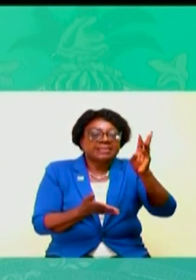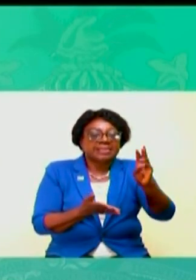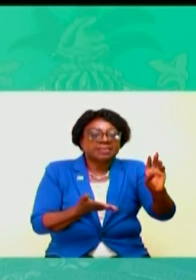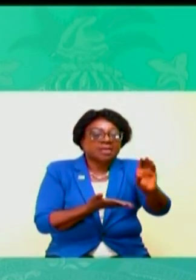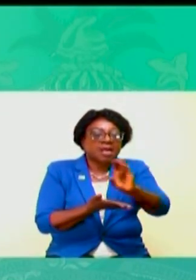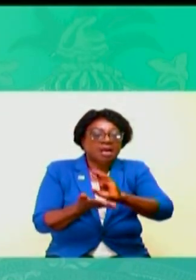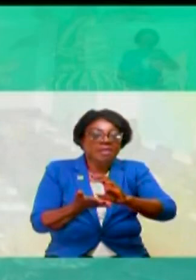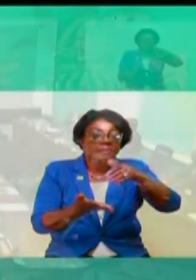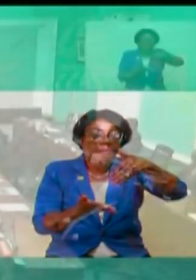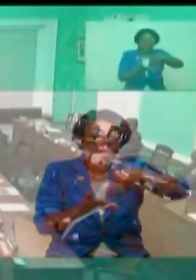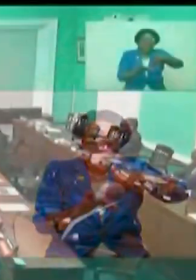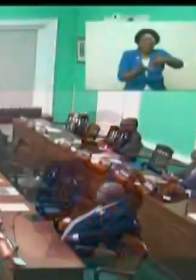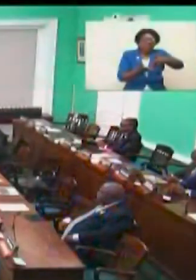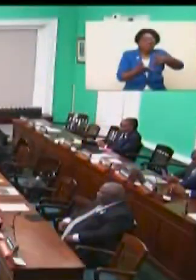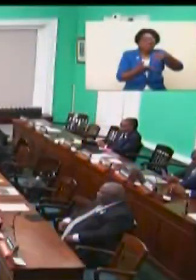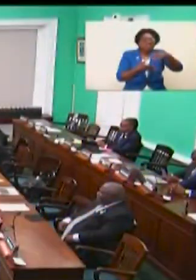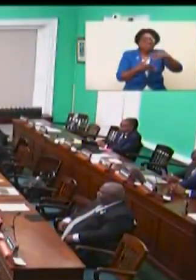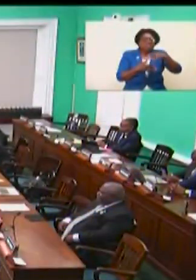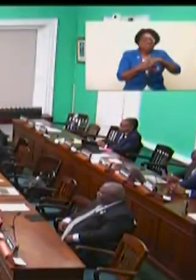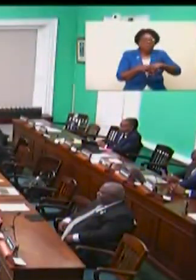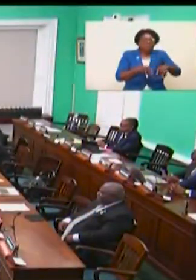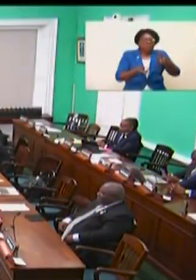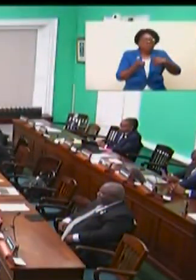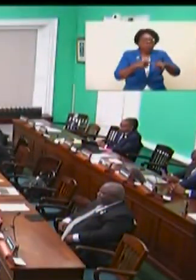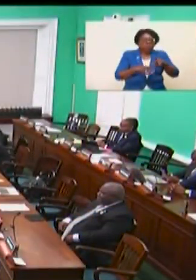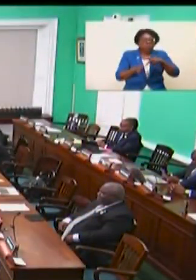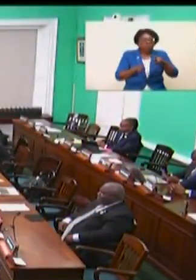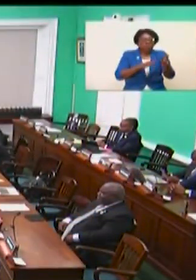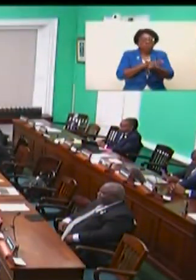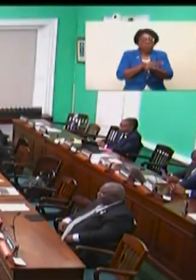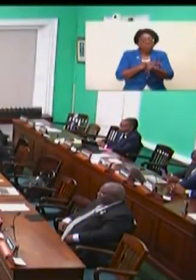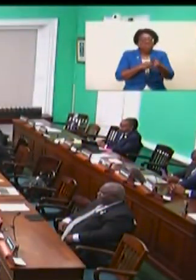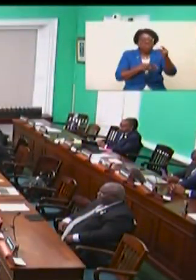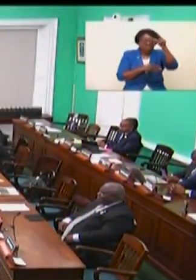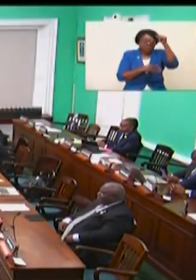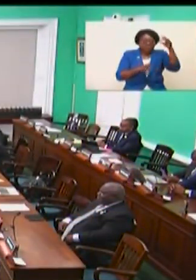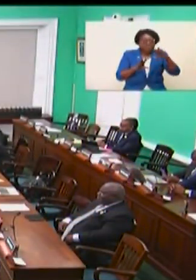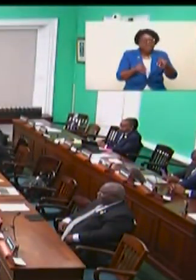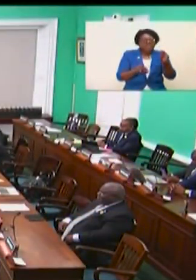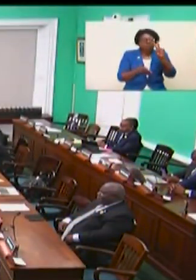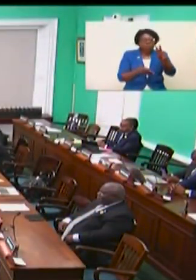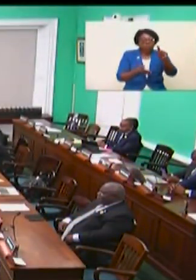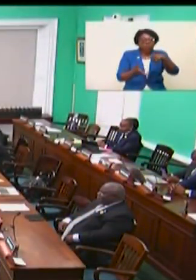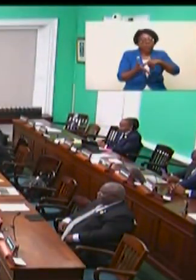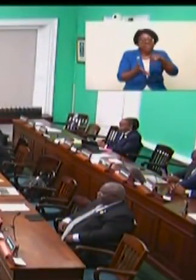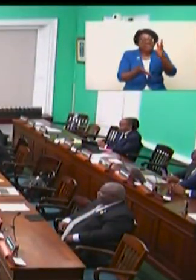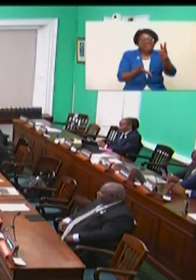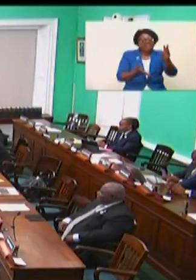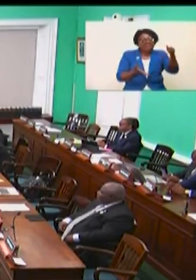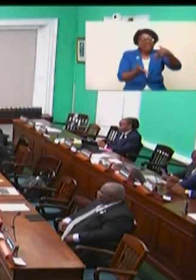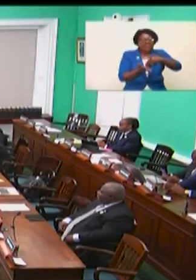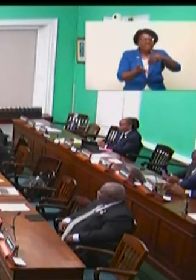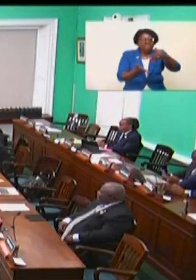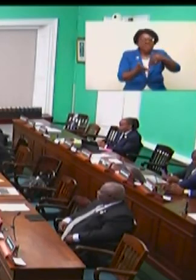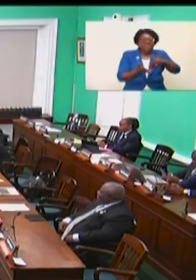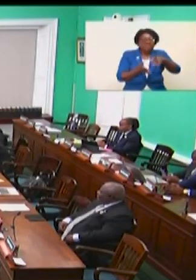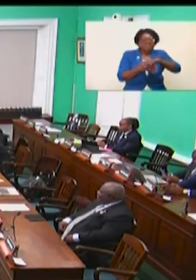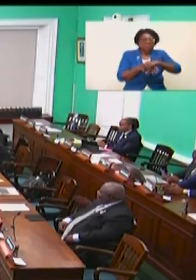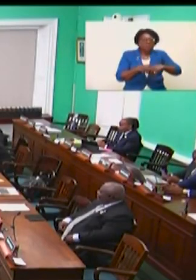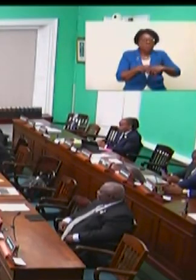$97,600,000 goes to the port. The government gets $2.6 million.